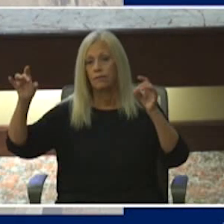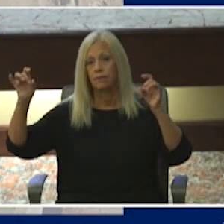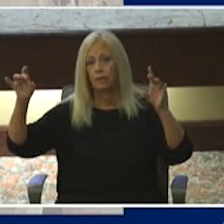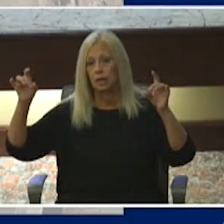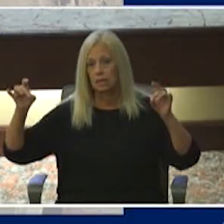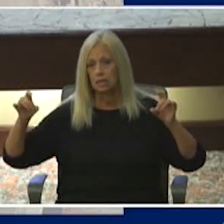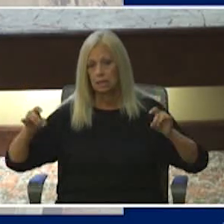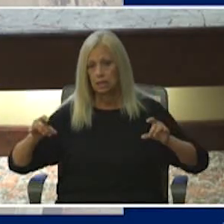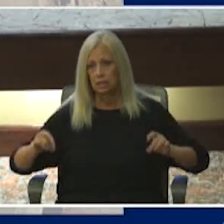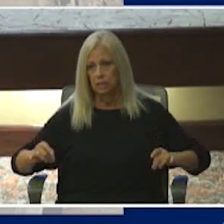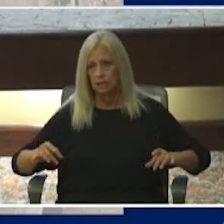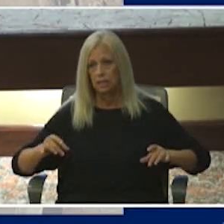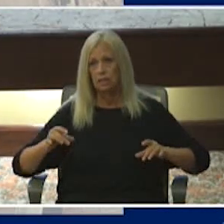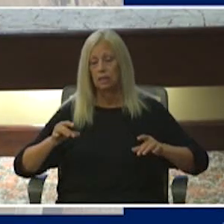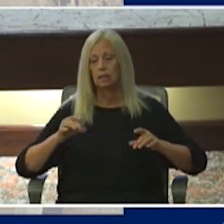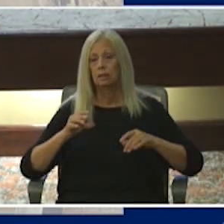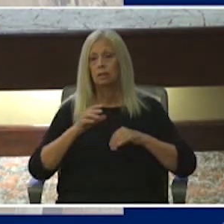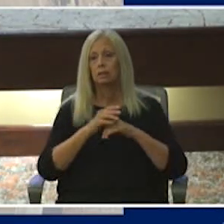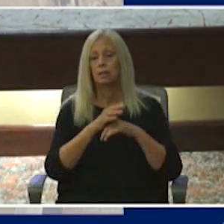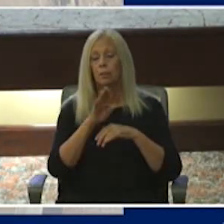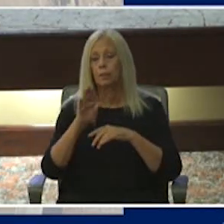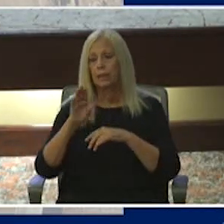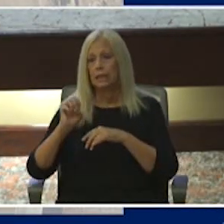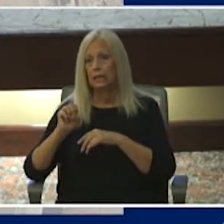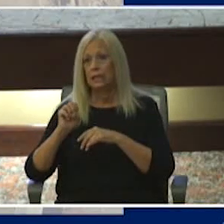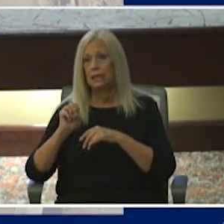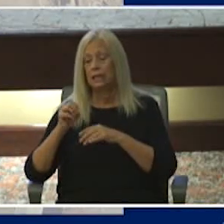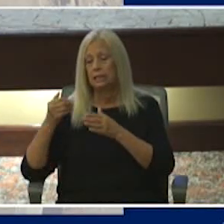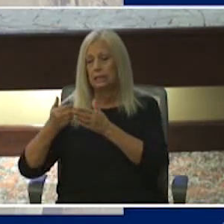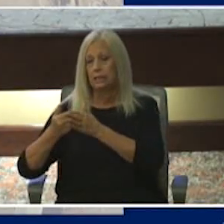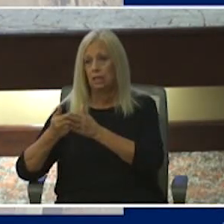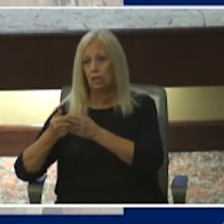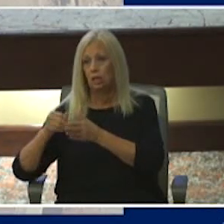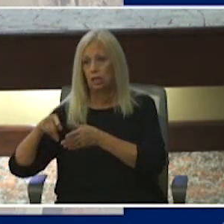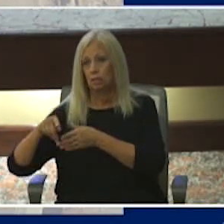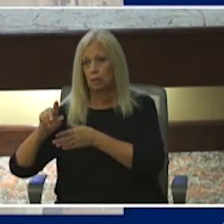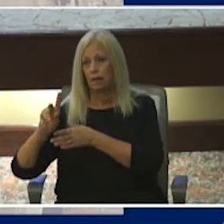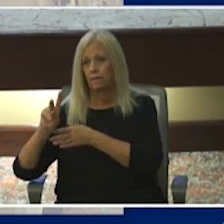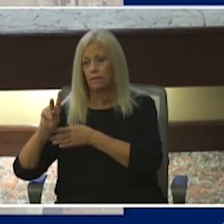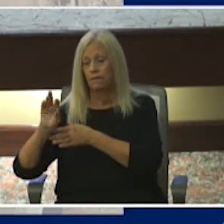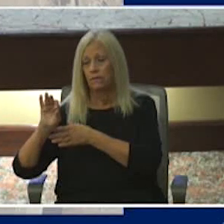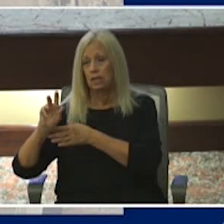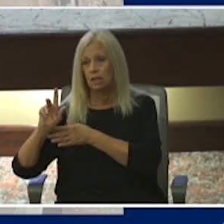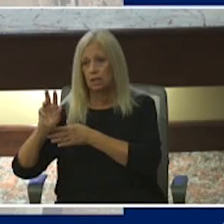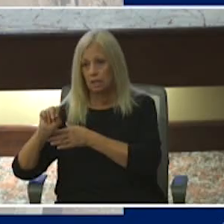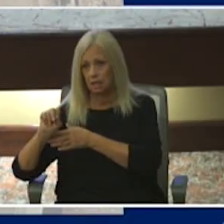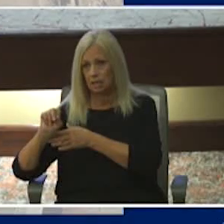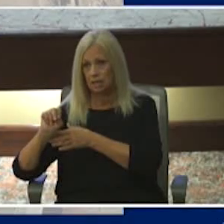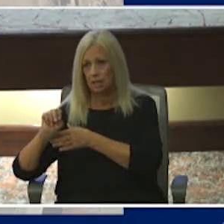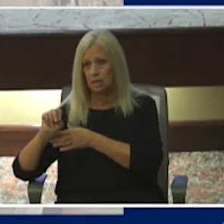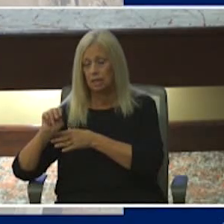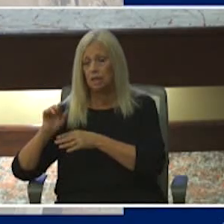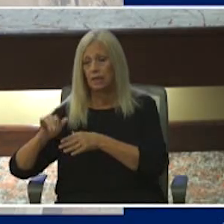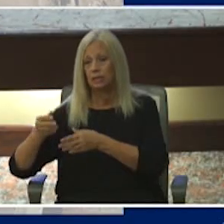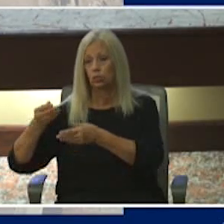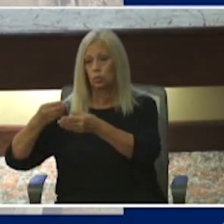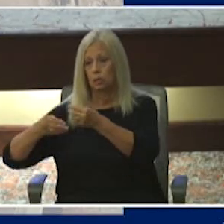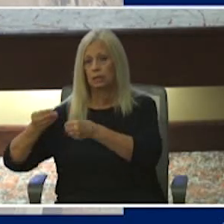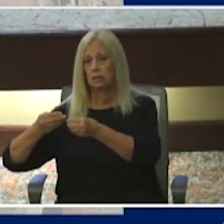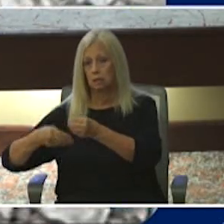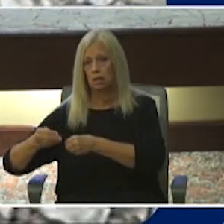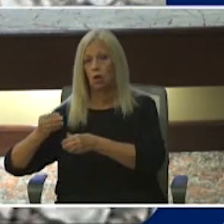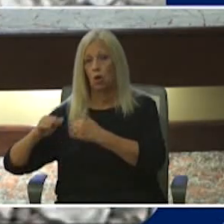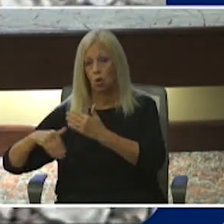D. Column BD is closest to the pavilion, and that is the base bid, replacing all of that